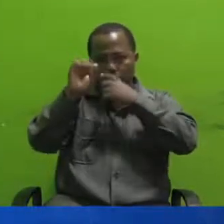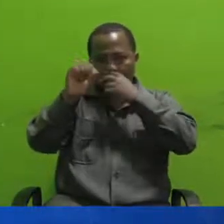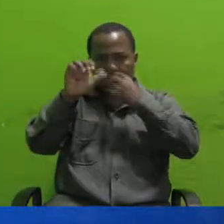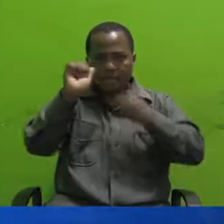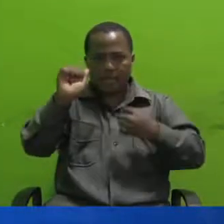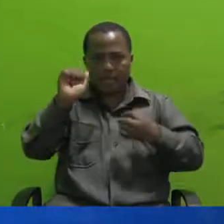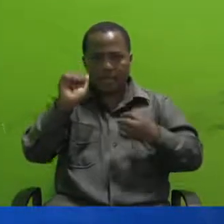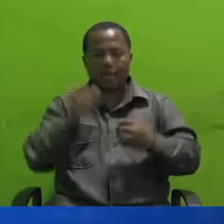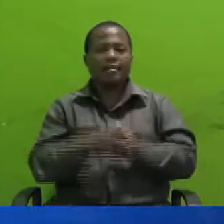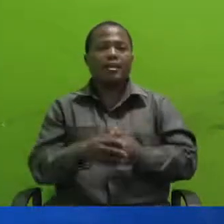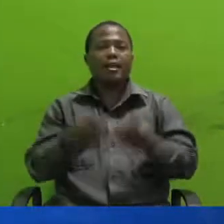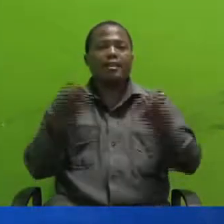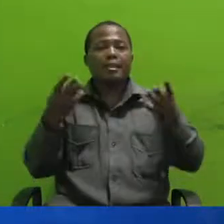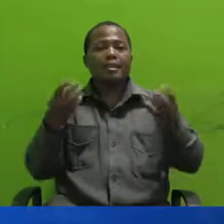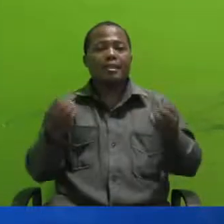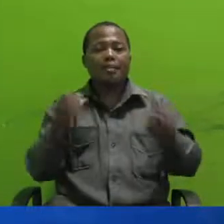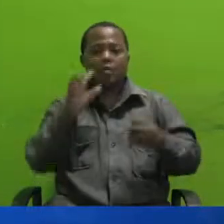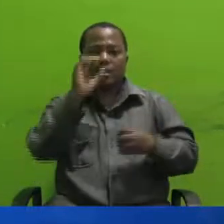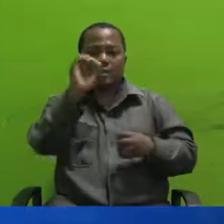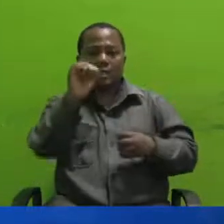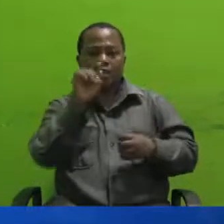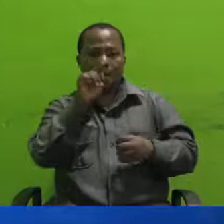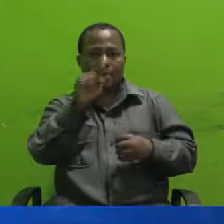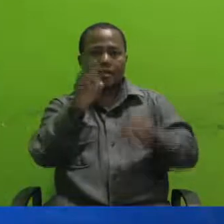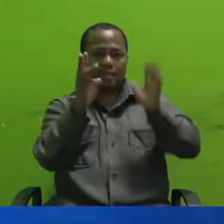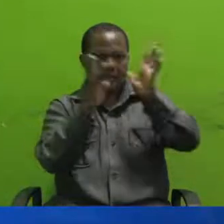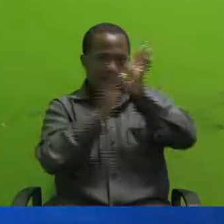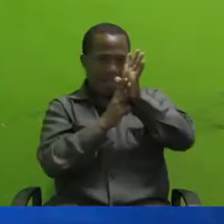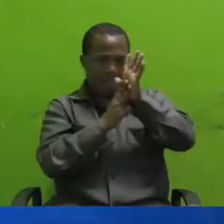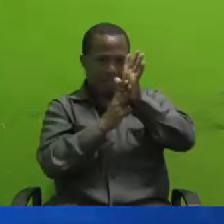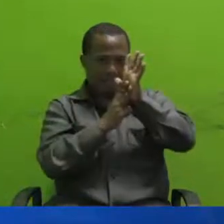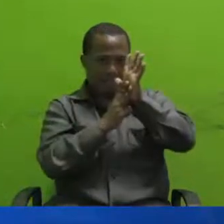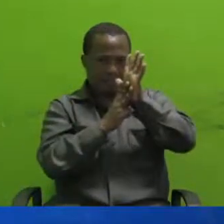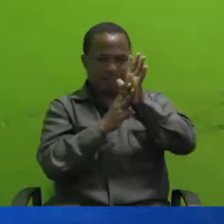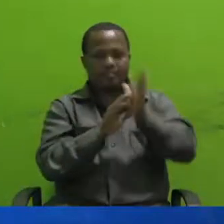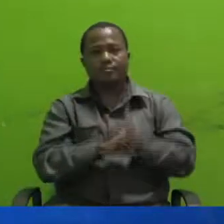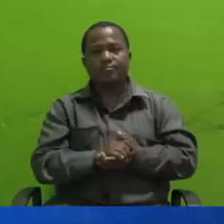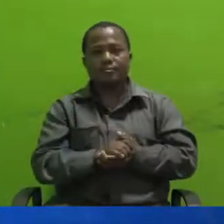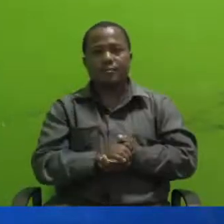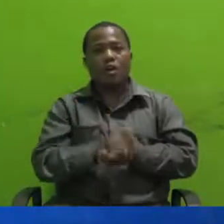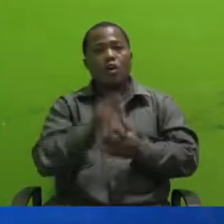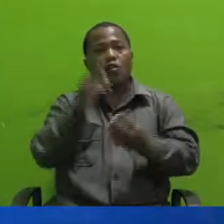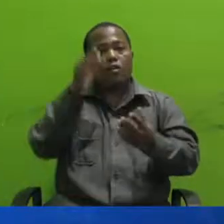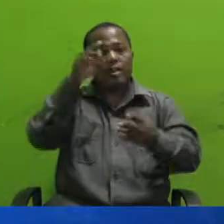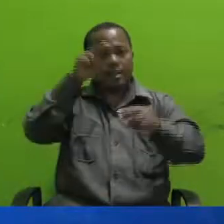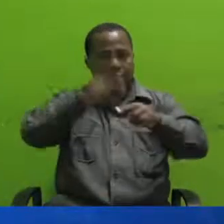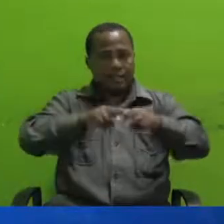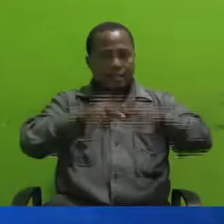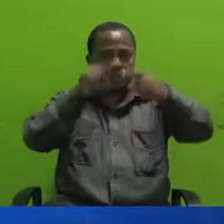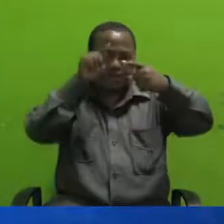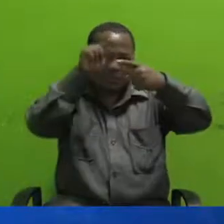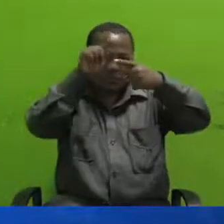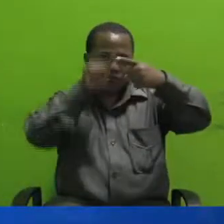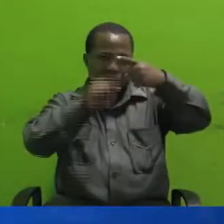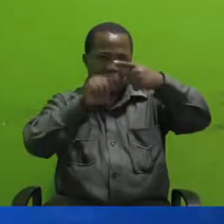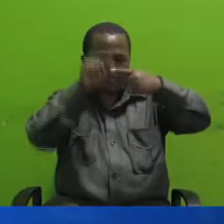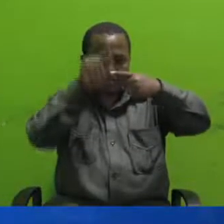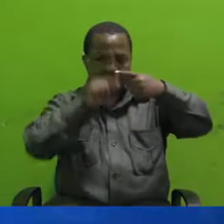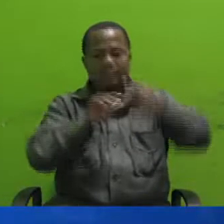is 0.8, which is 8 over 10 in terms of fraction.